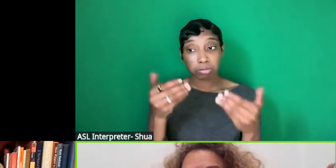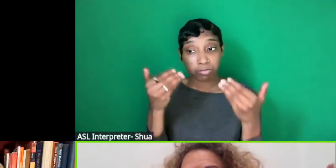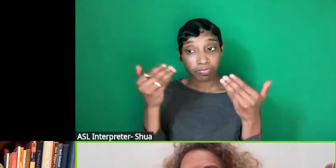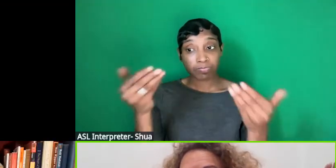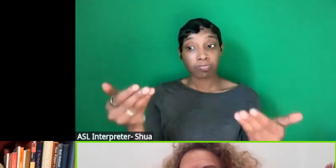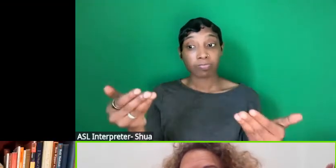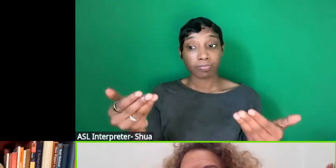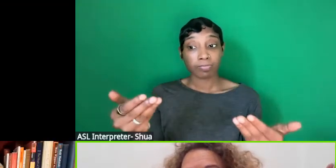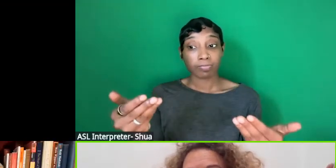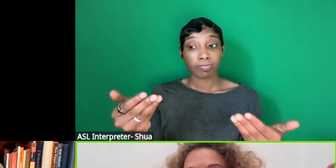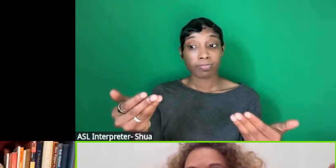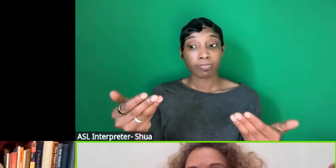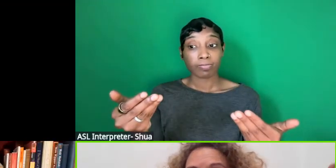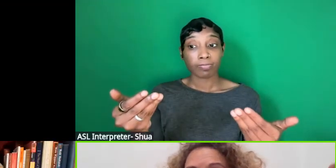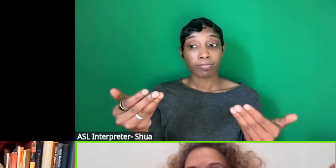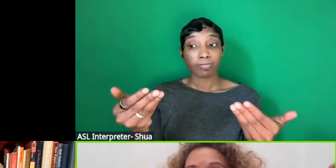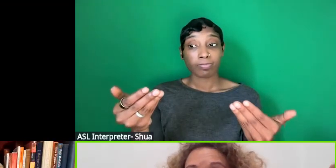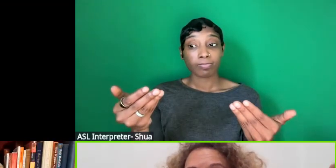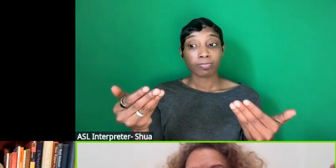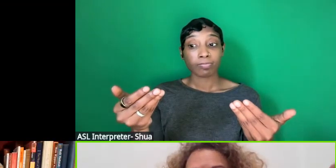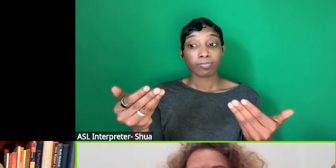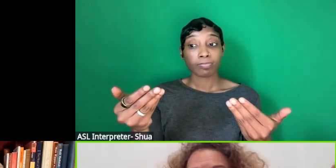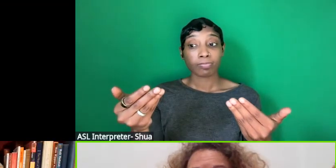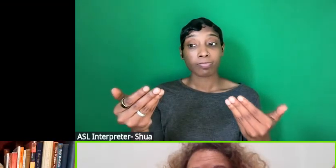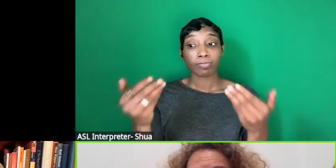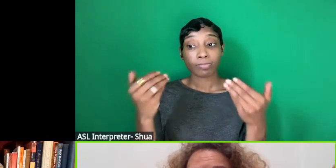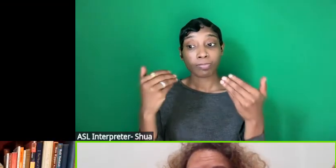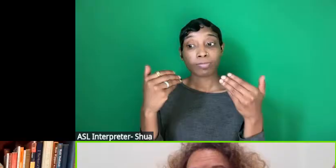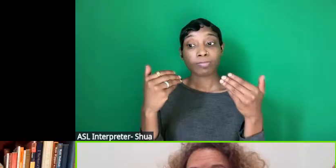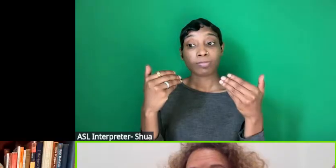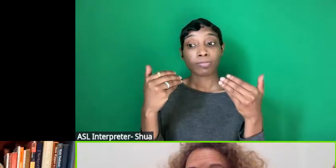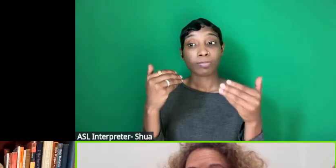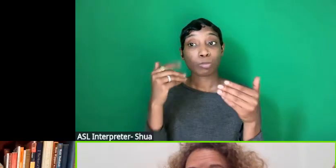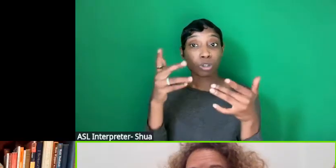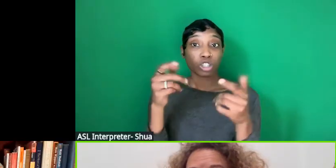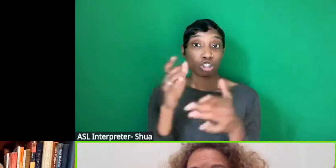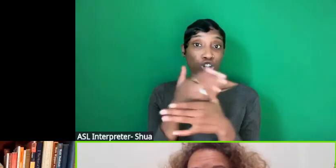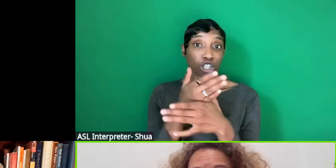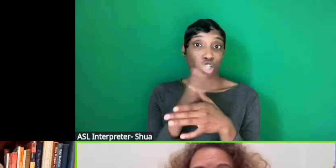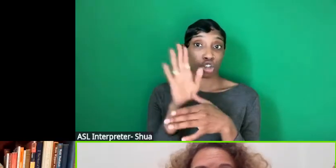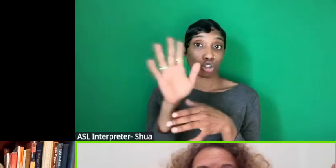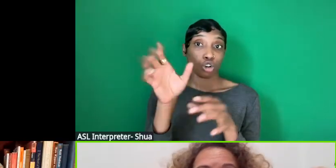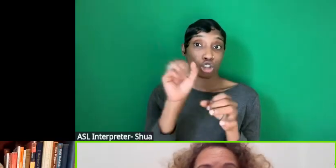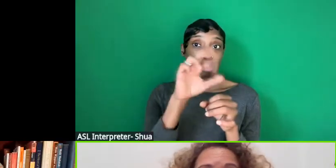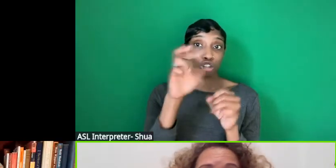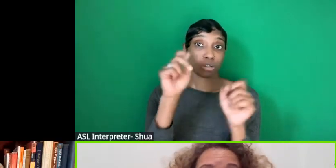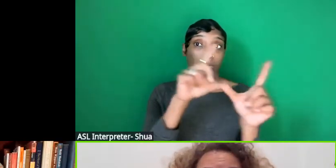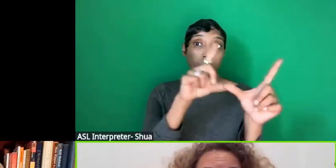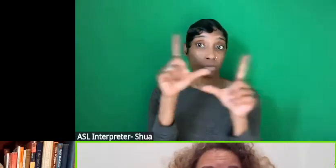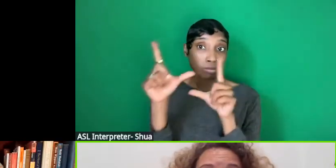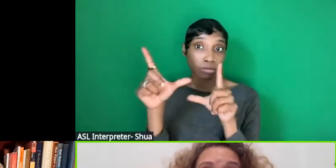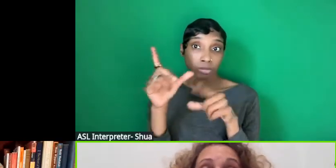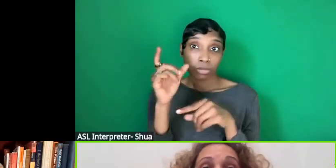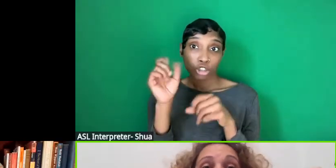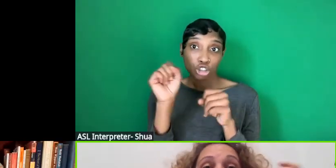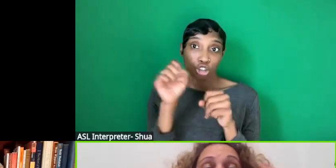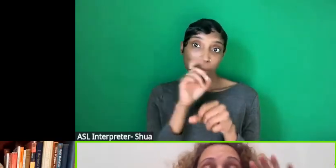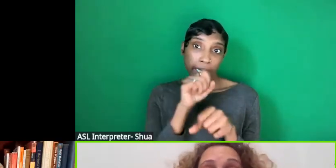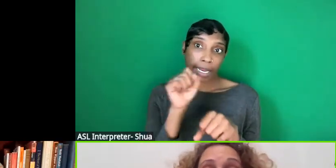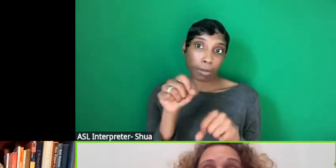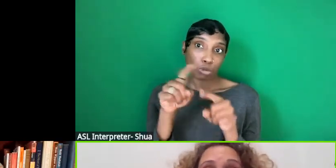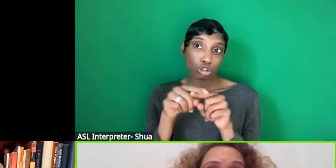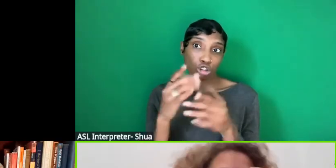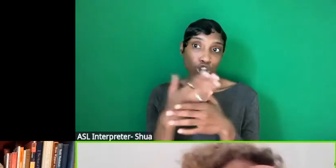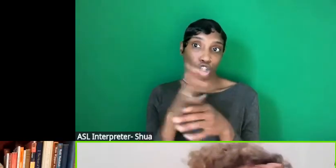and have you be able to share your screens now. So feel free to do that. You should be able to share your screens. You